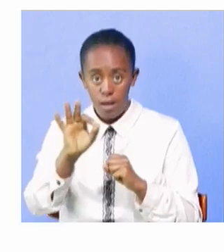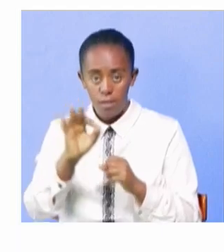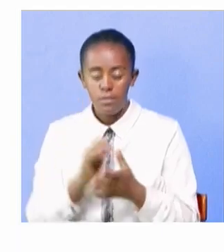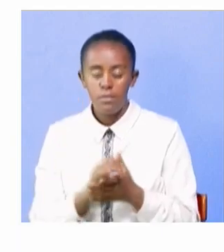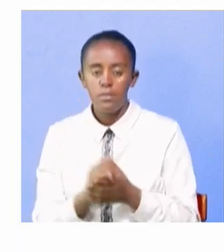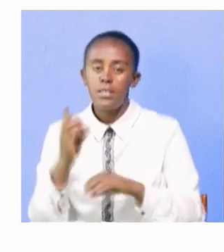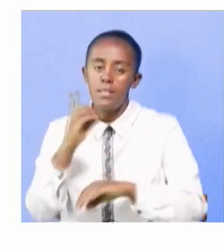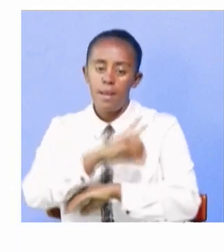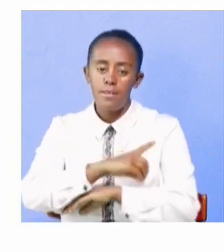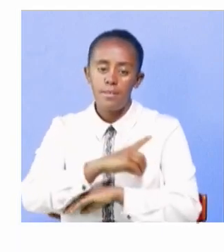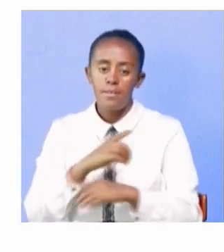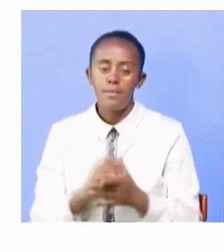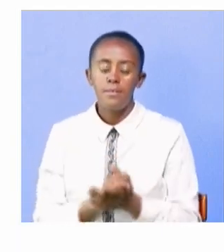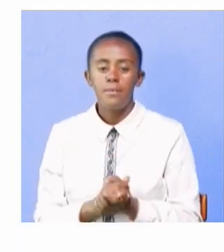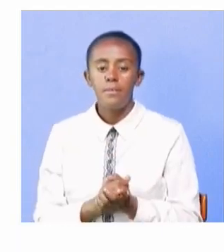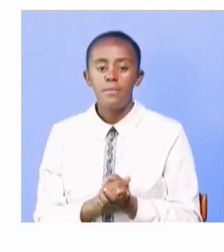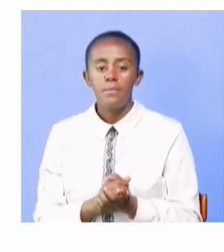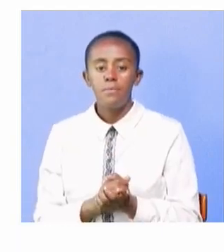days.